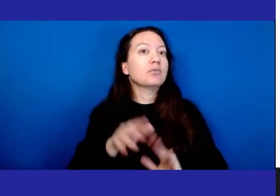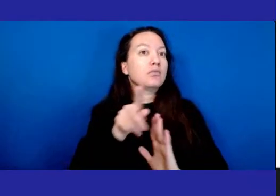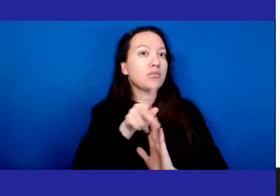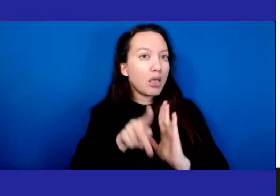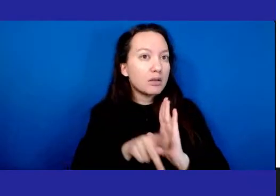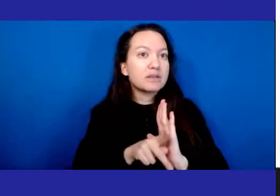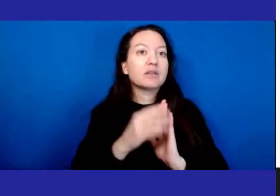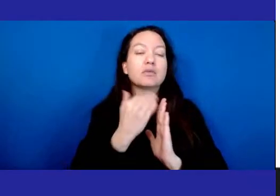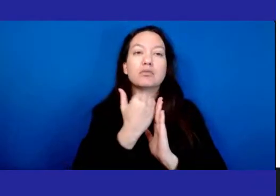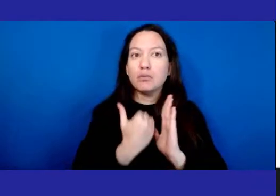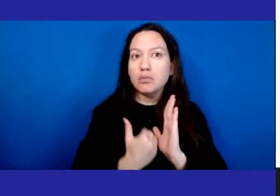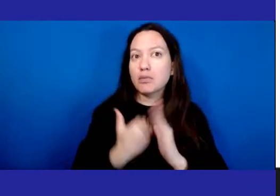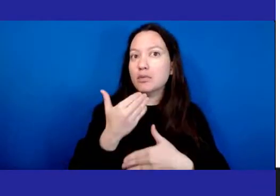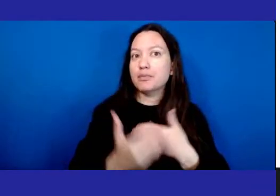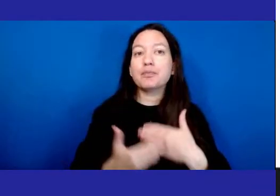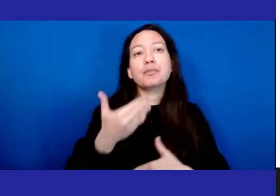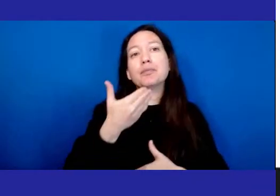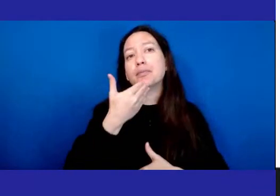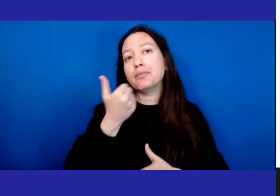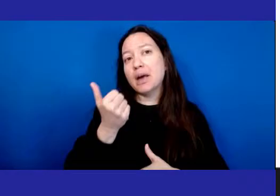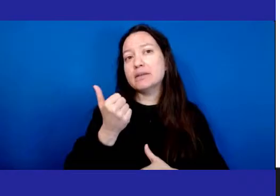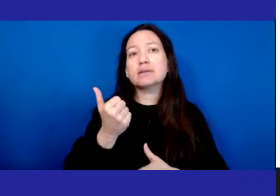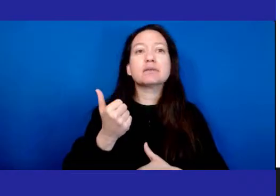procedures as well as desk level top